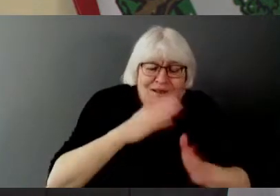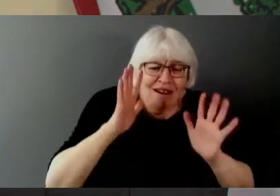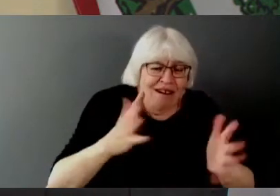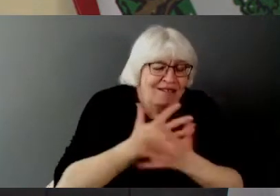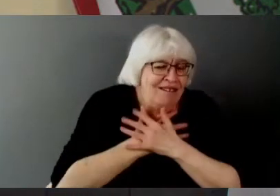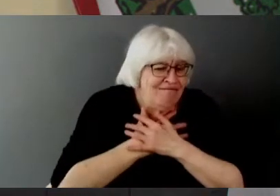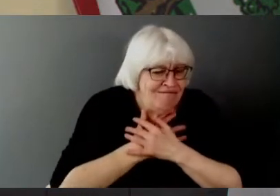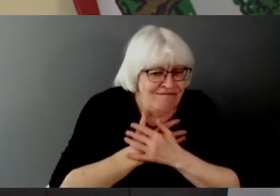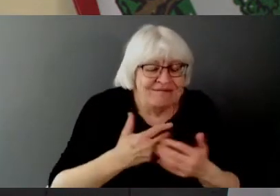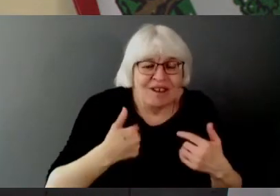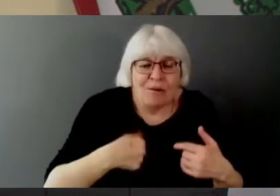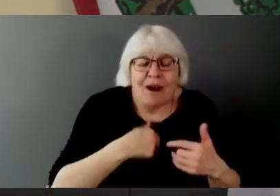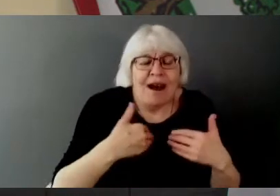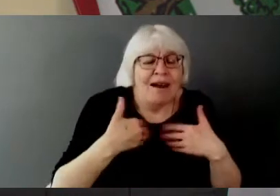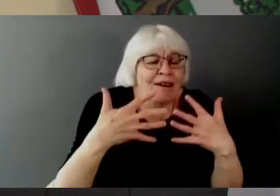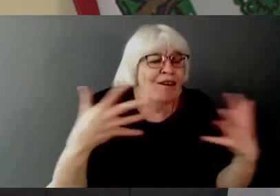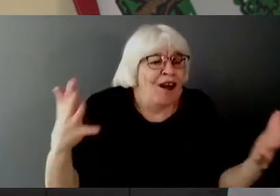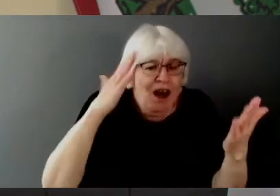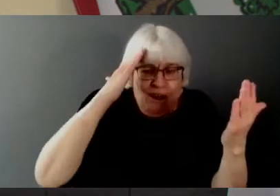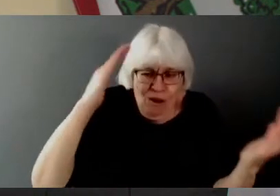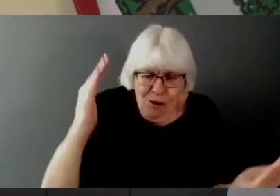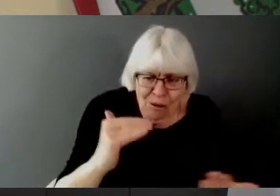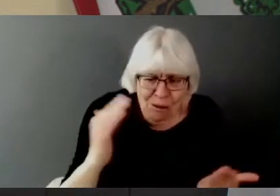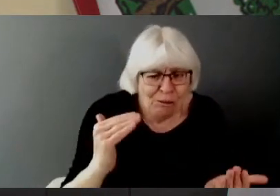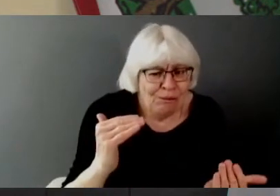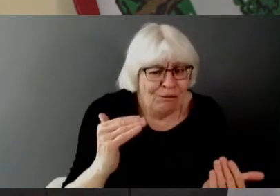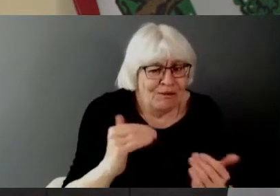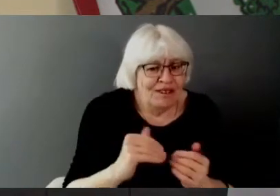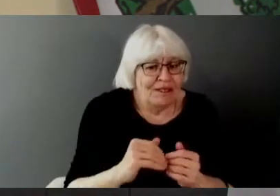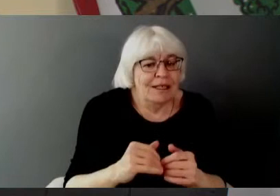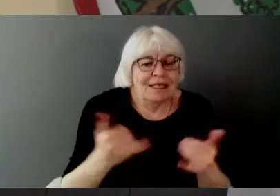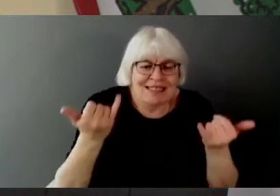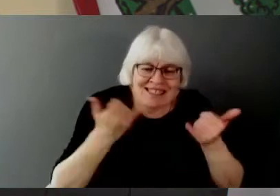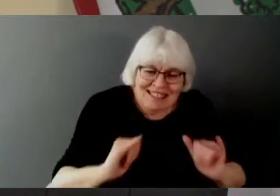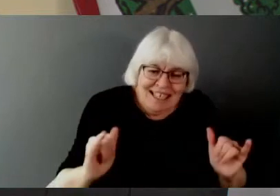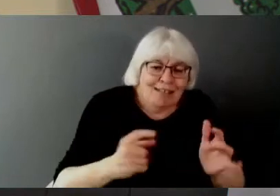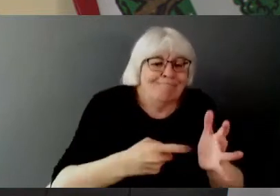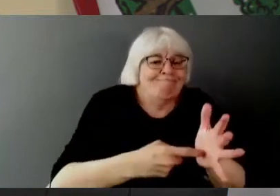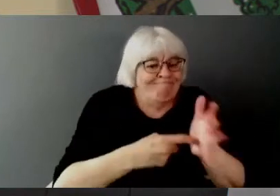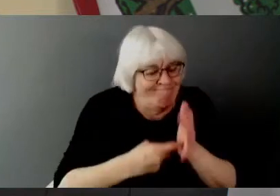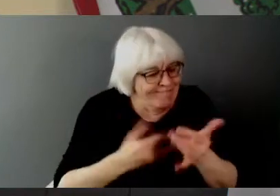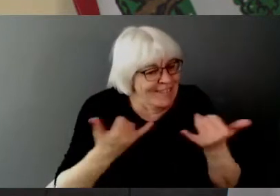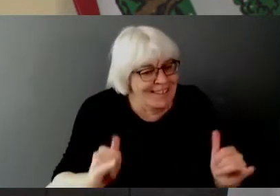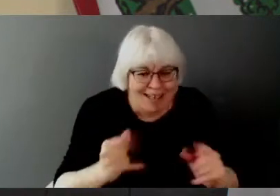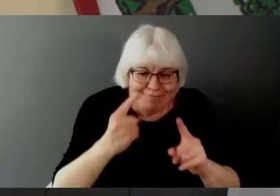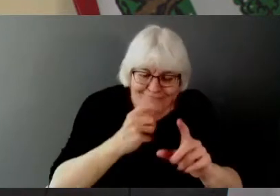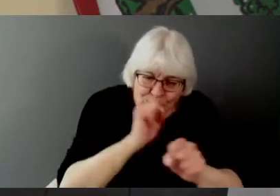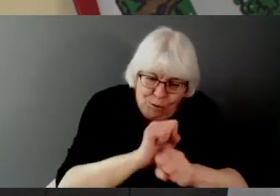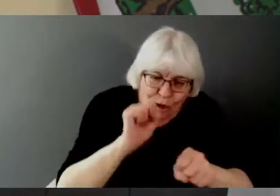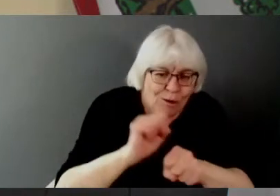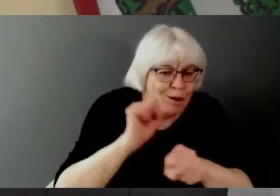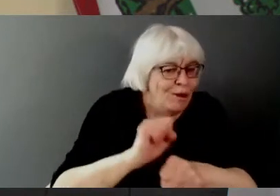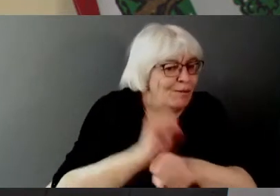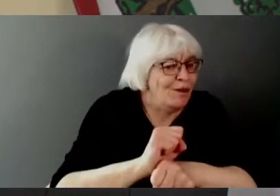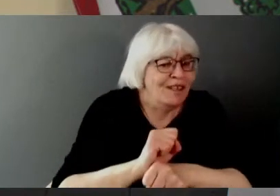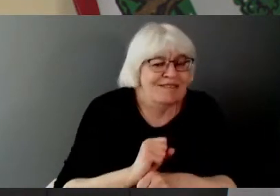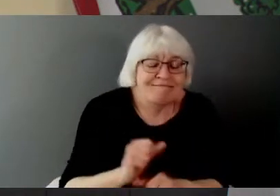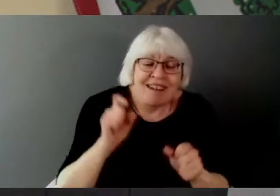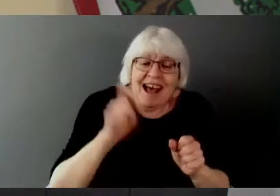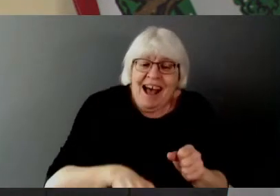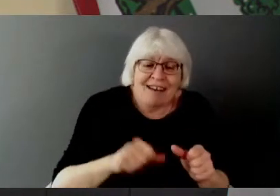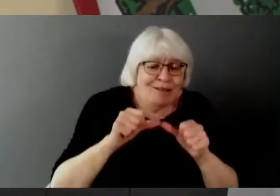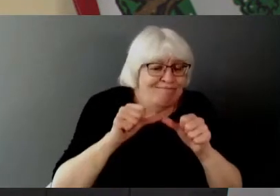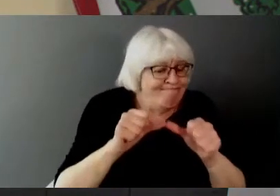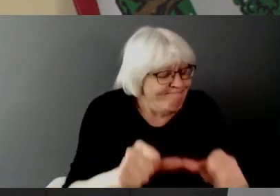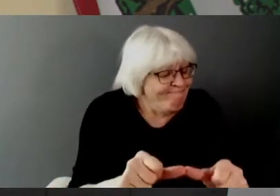wishful for, but we have a lot of work to do before we get there. And so that we just have to keep plugging away here and doing